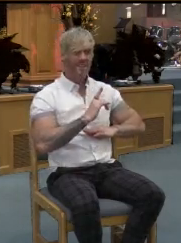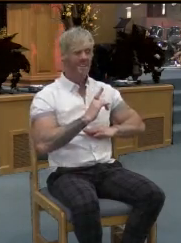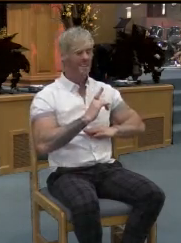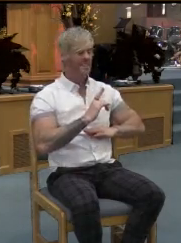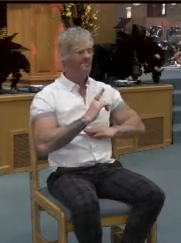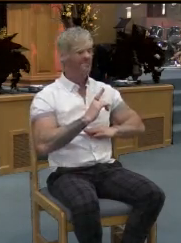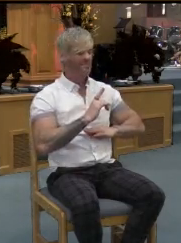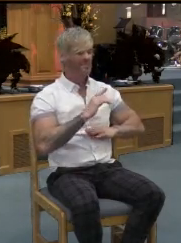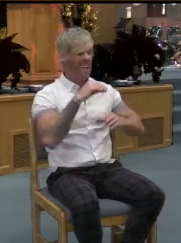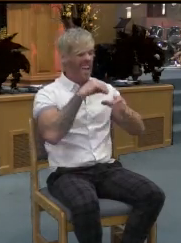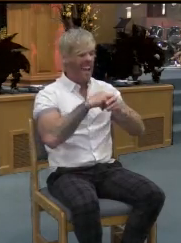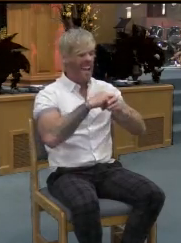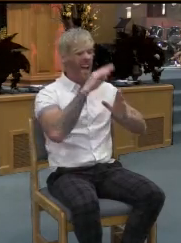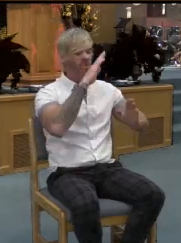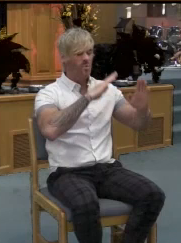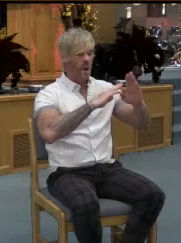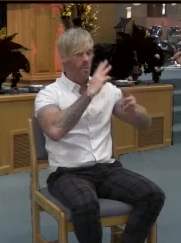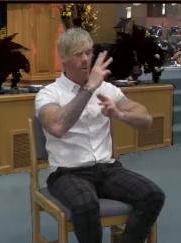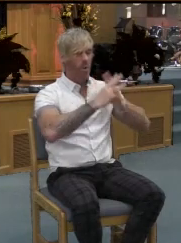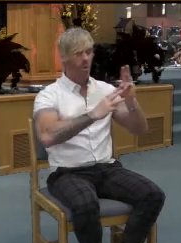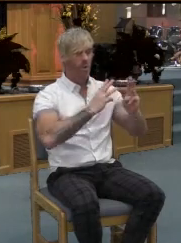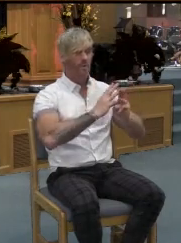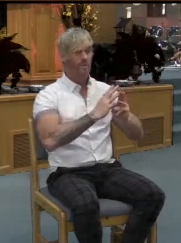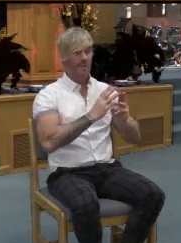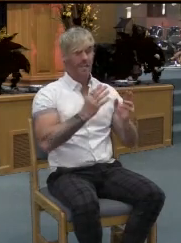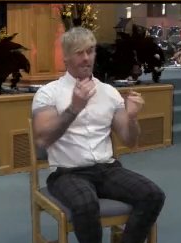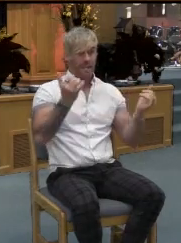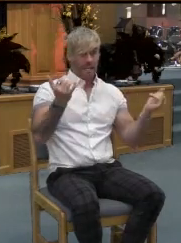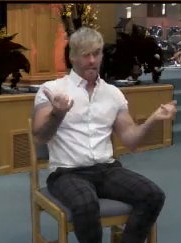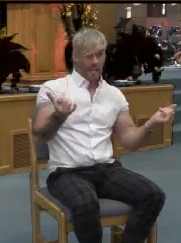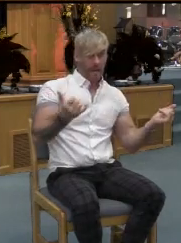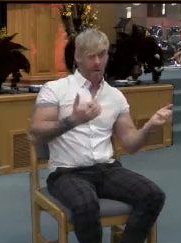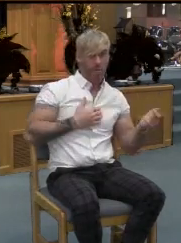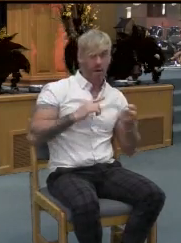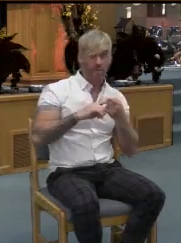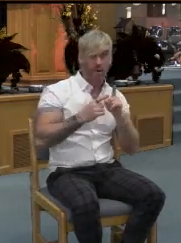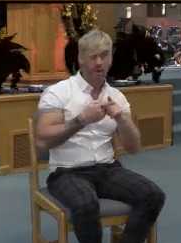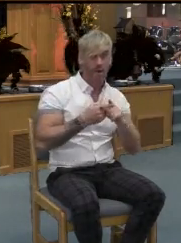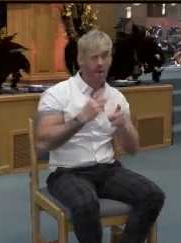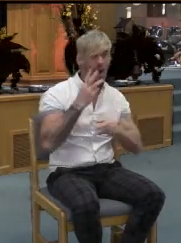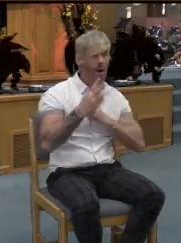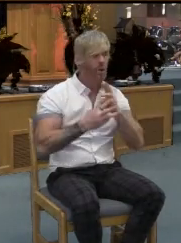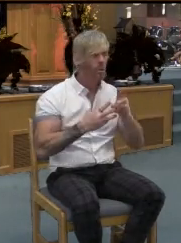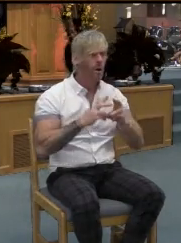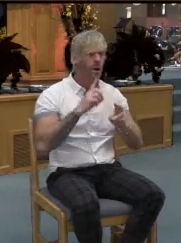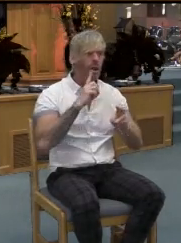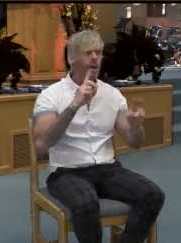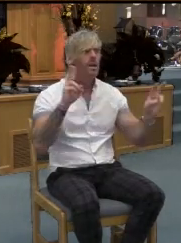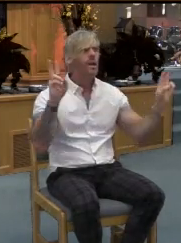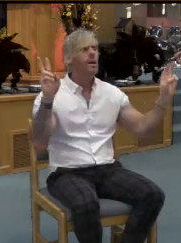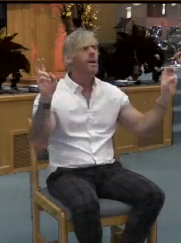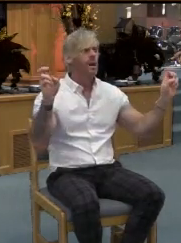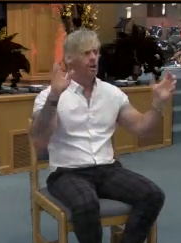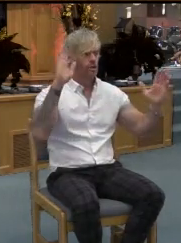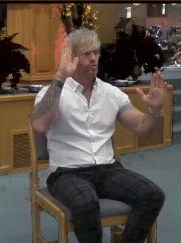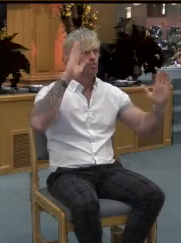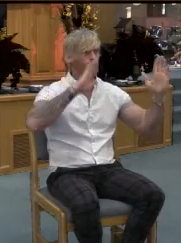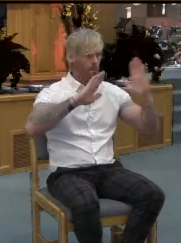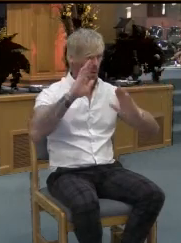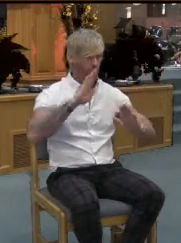world. My friend, this world is troubled. This world's on edge.